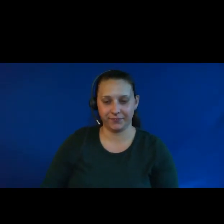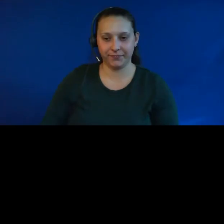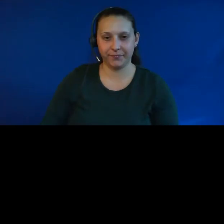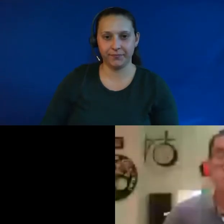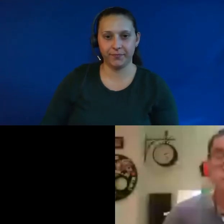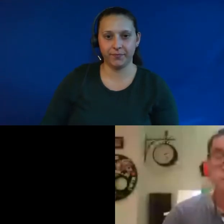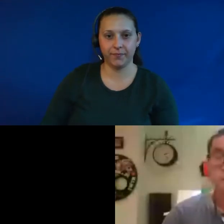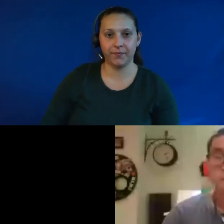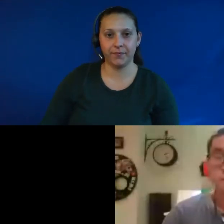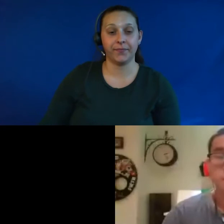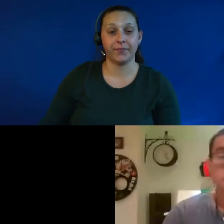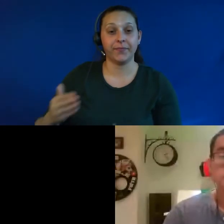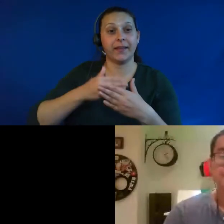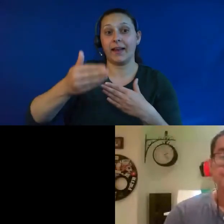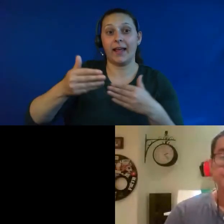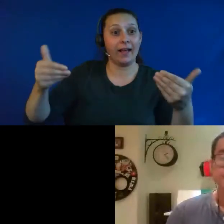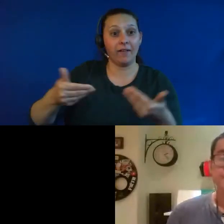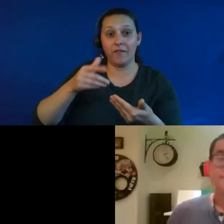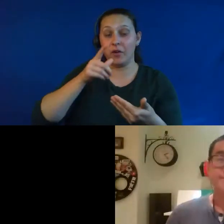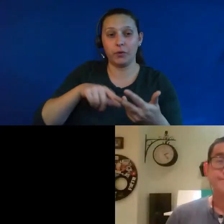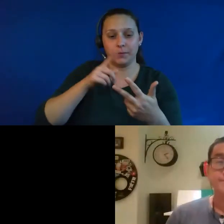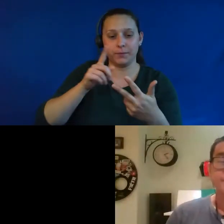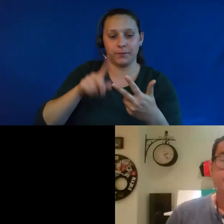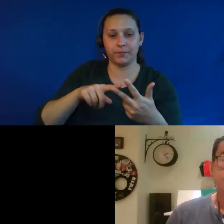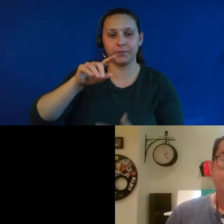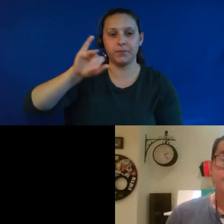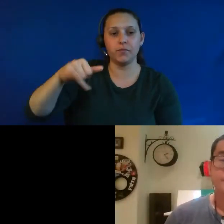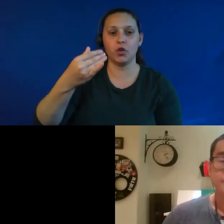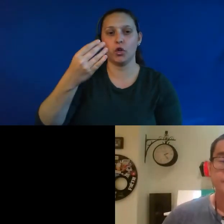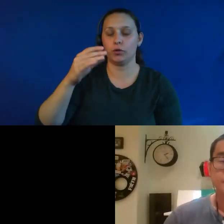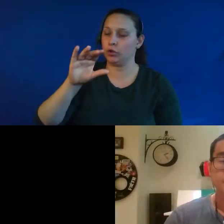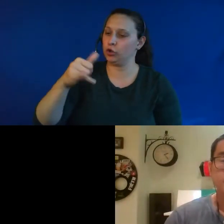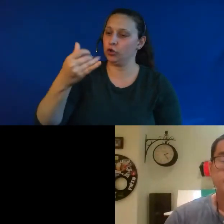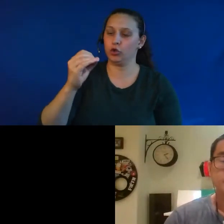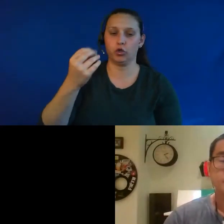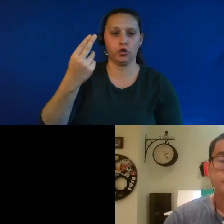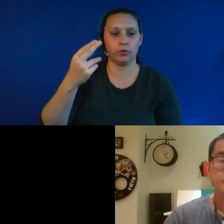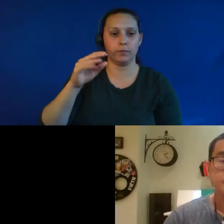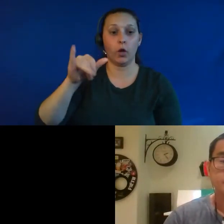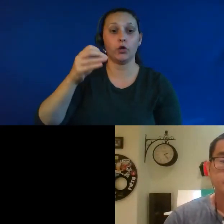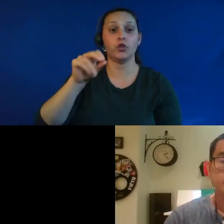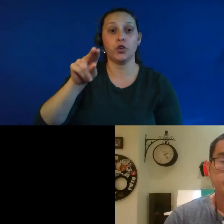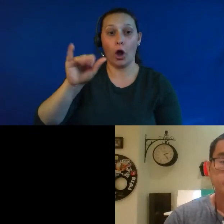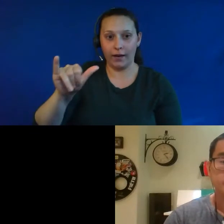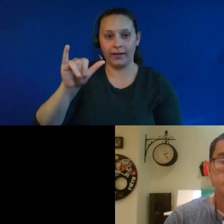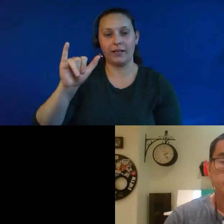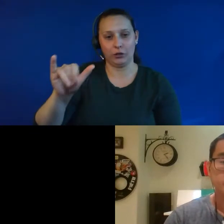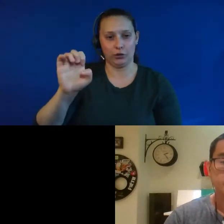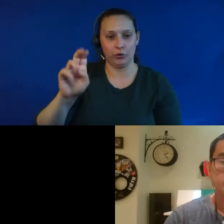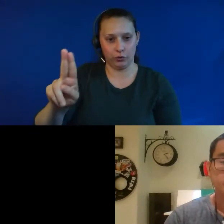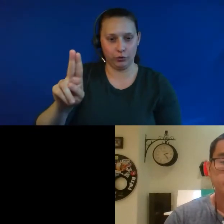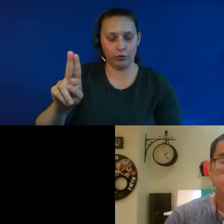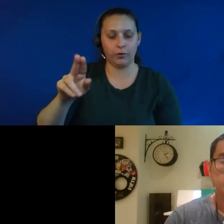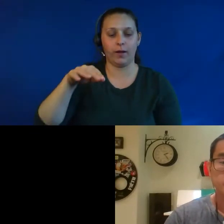So next I'd like to invite up Johnny Yu, who is the Director of Operations at Mosaic